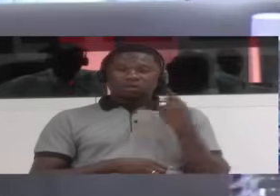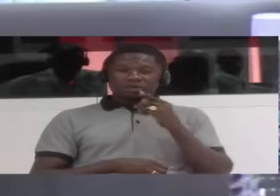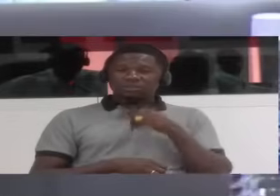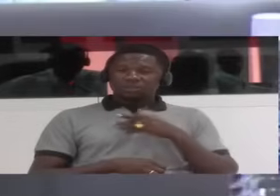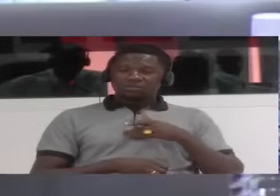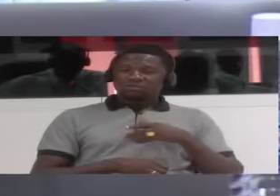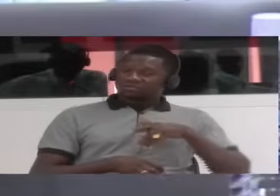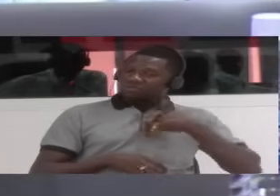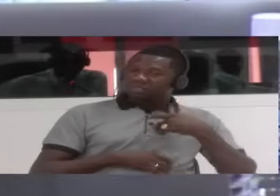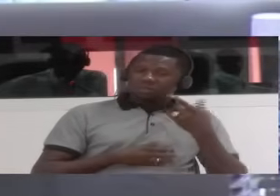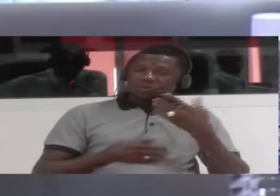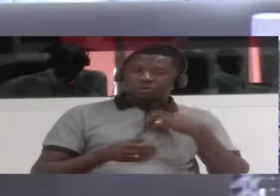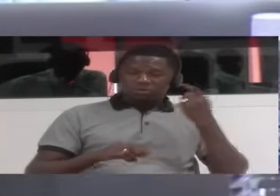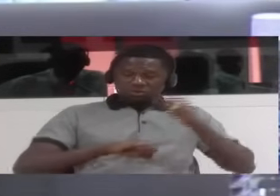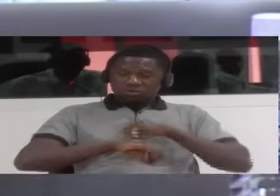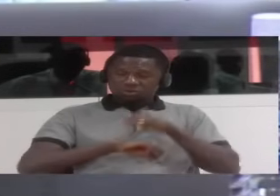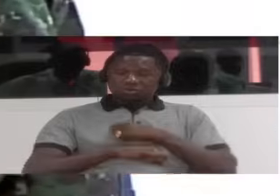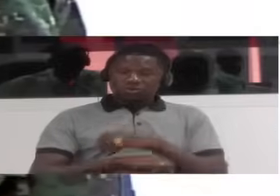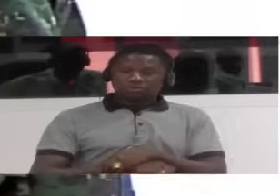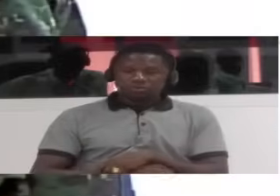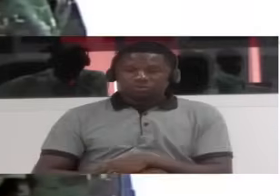being tortured?